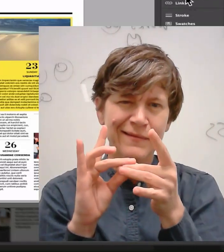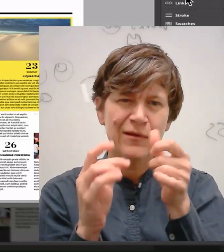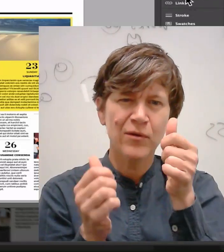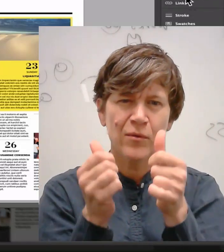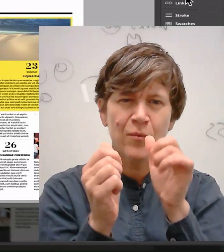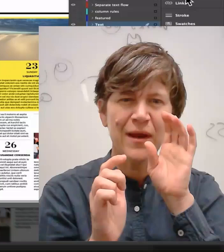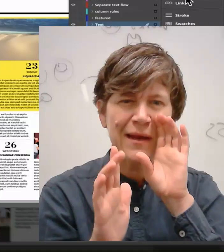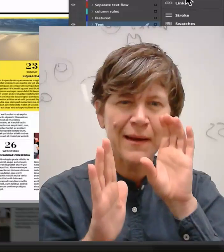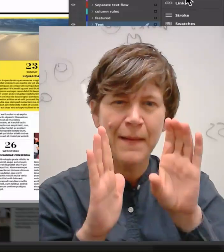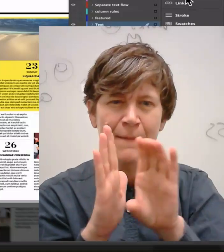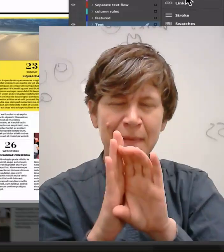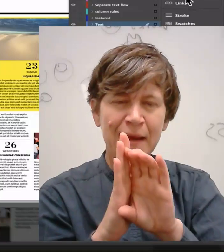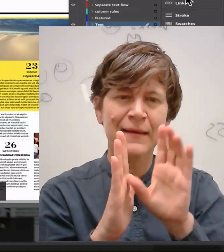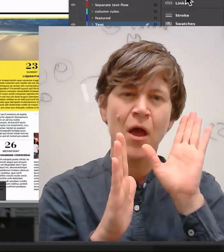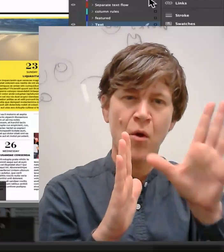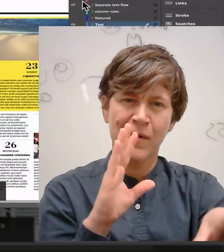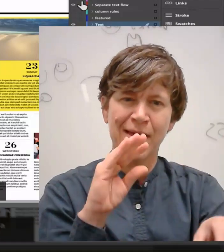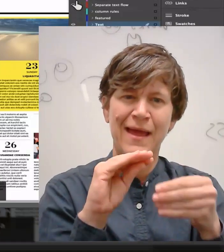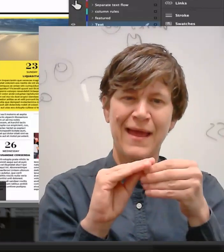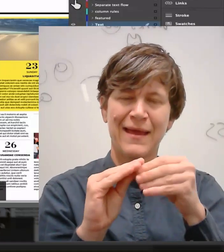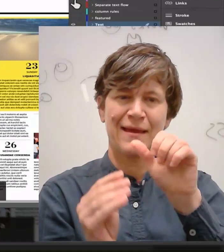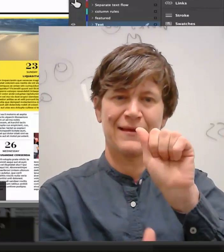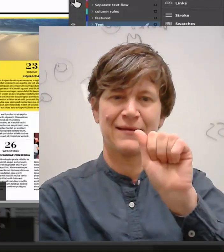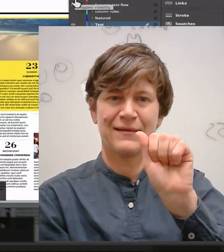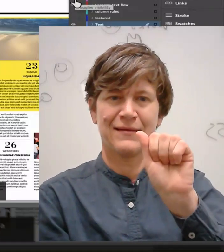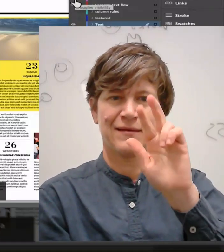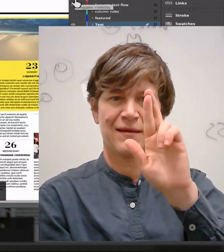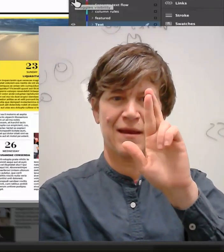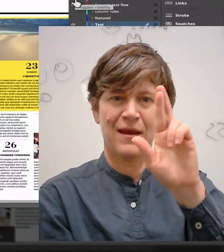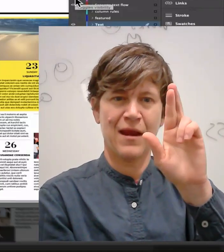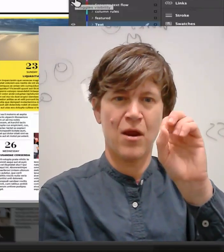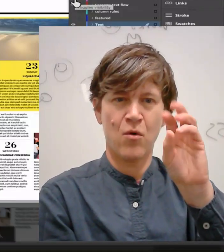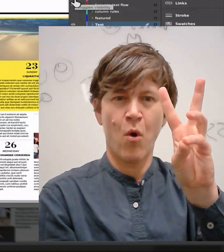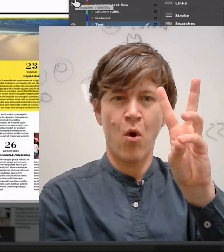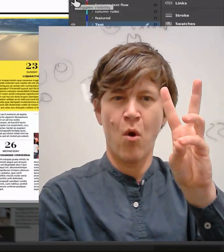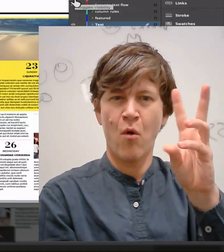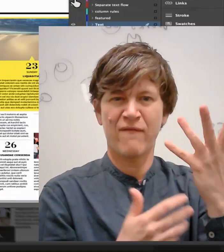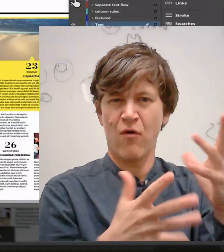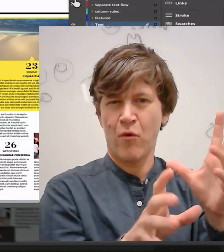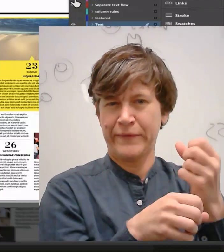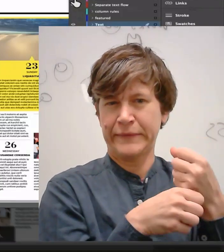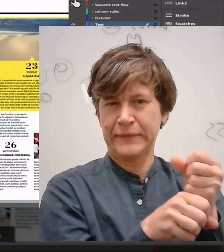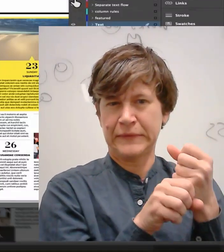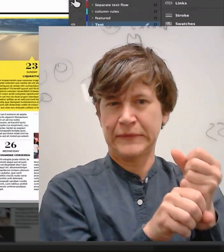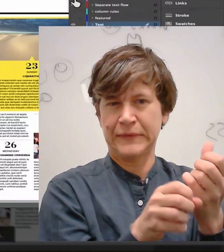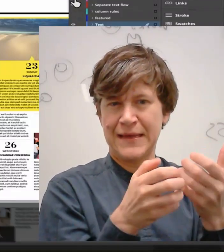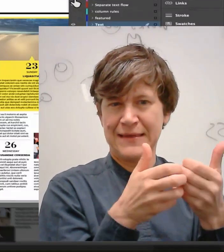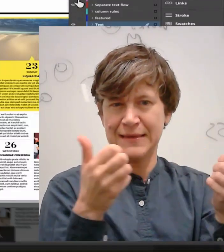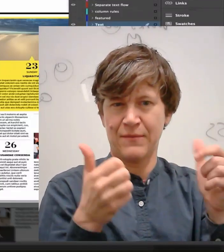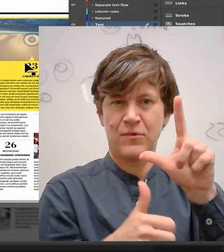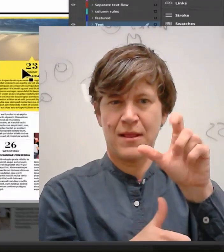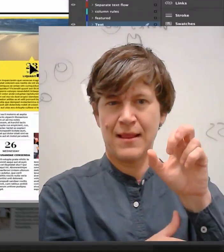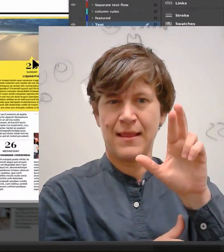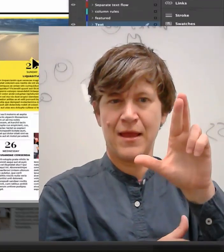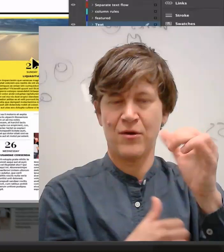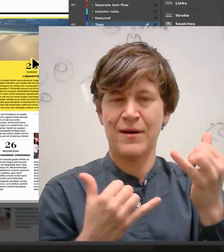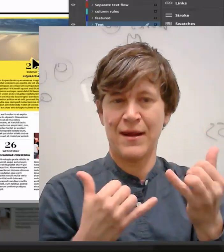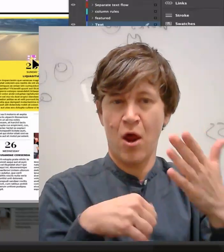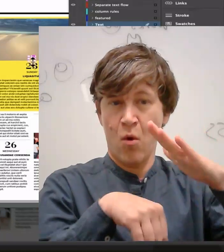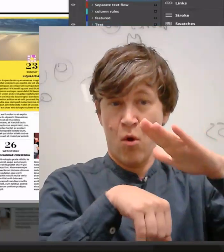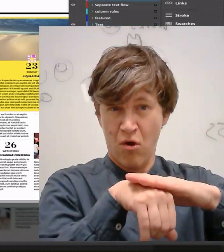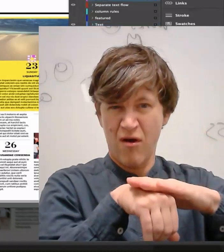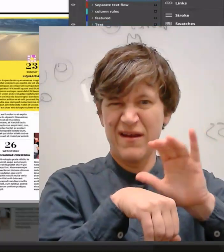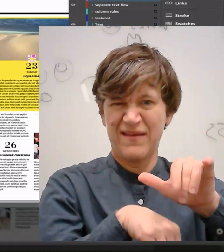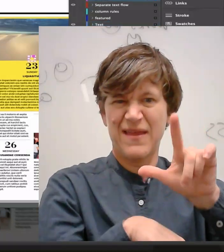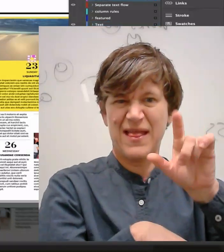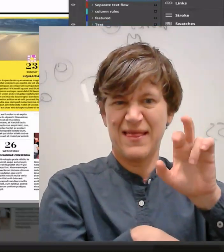in some arrows. I already have these created. They're on a separate layer. I'm now just going to turn that layer on.